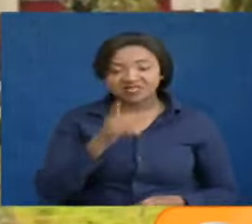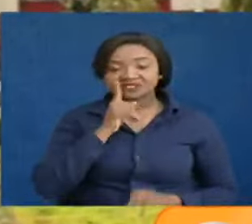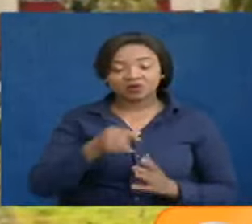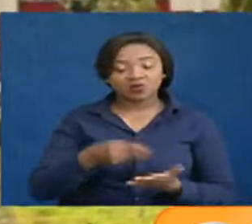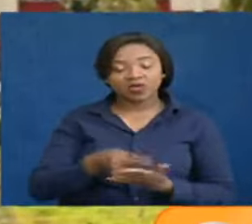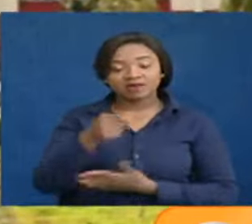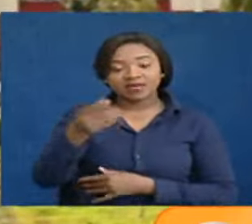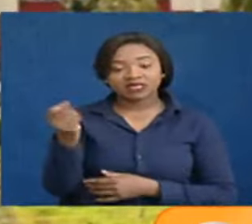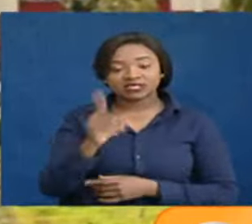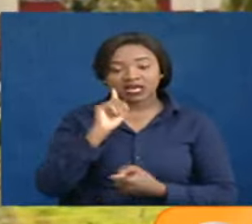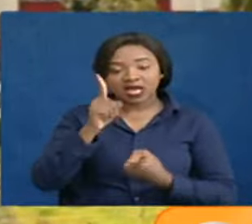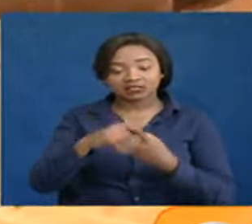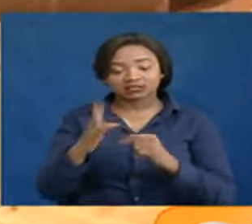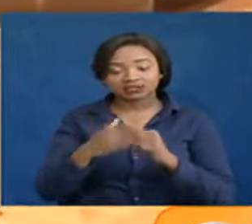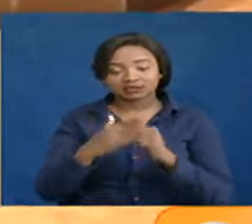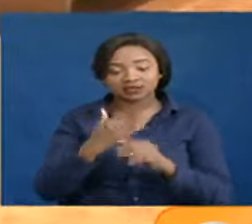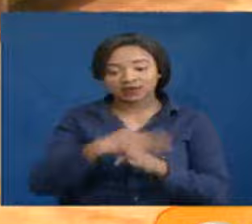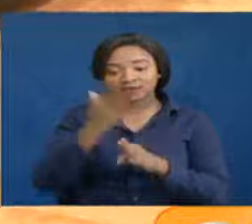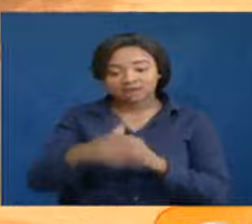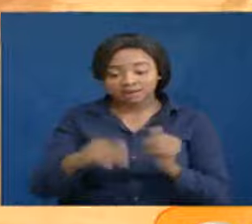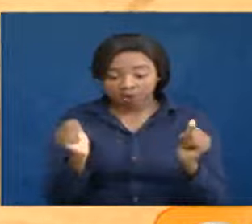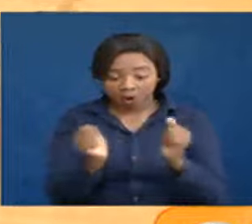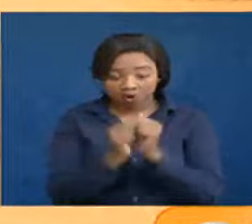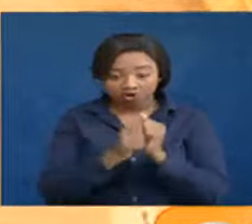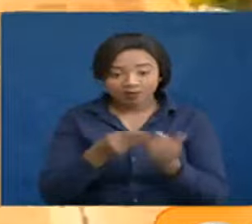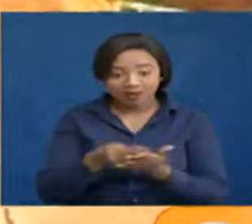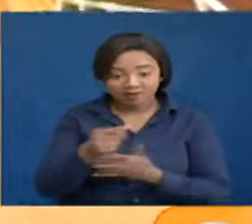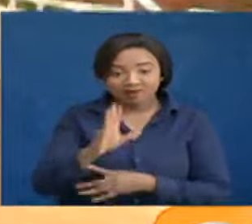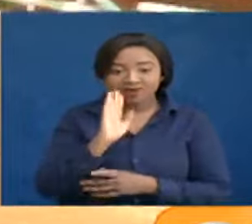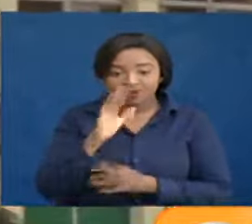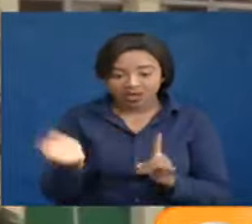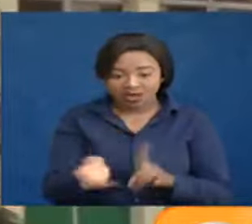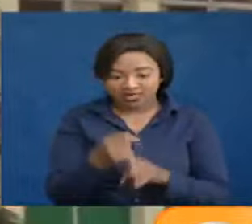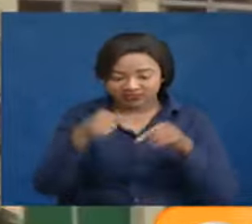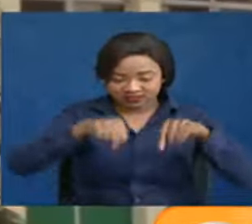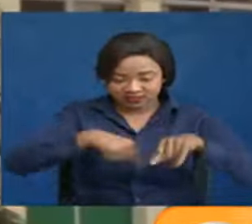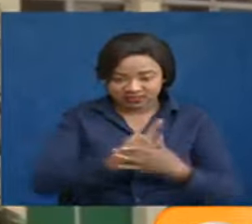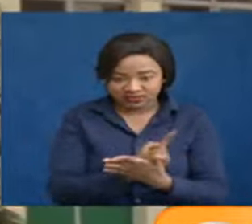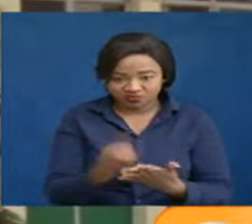to end of September and that October pay will be released this week.